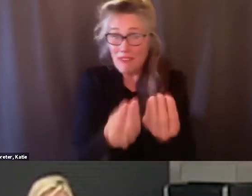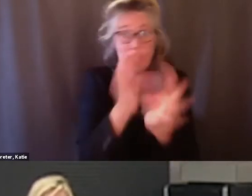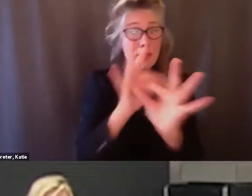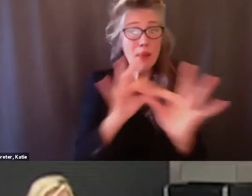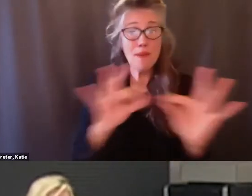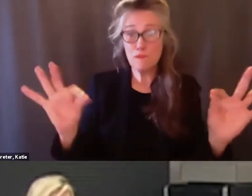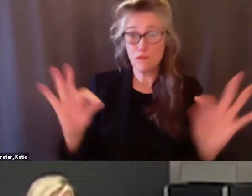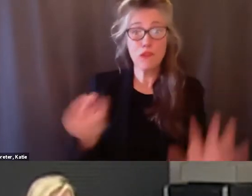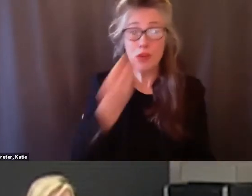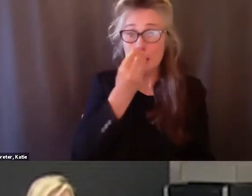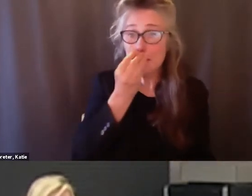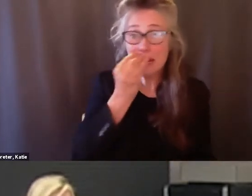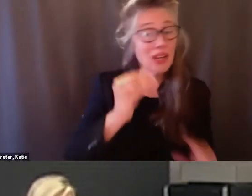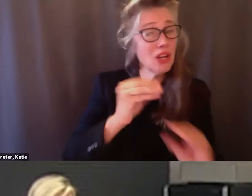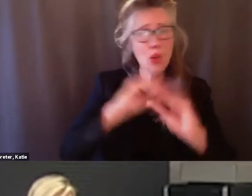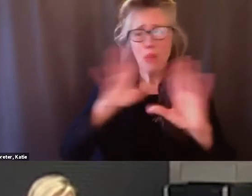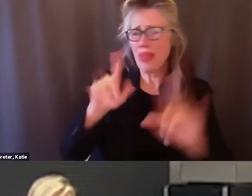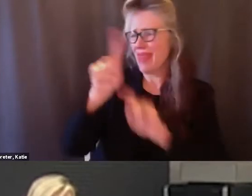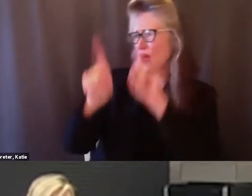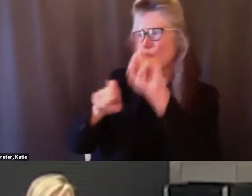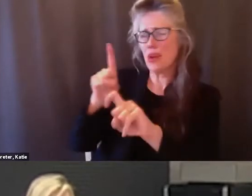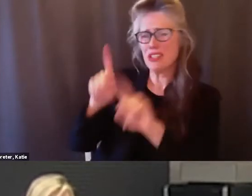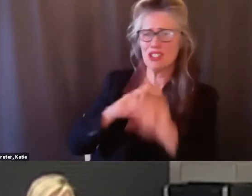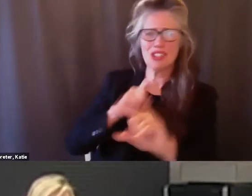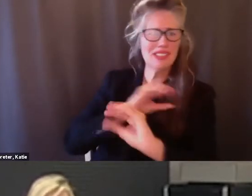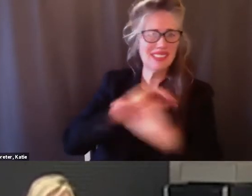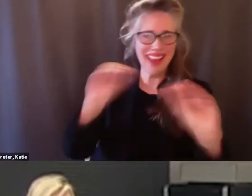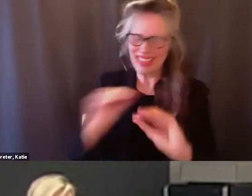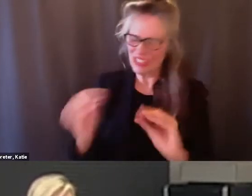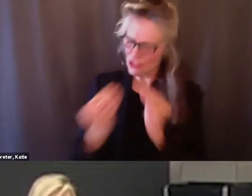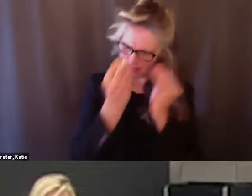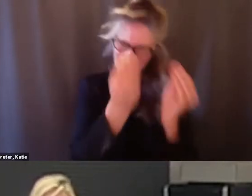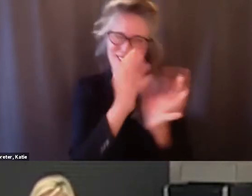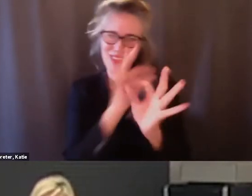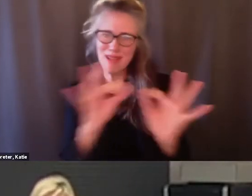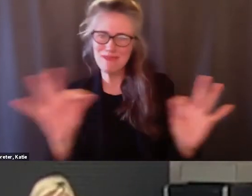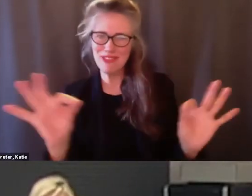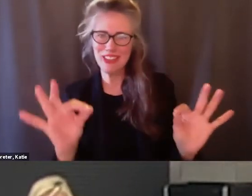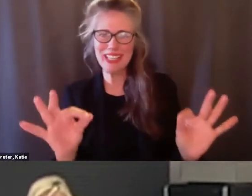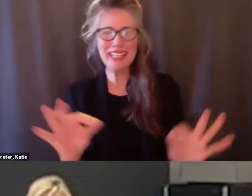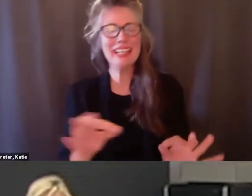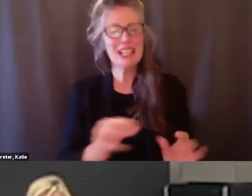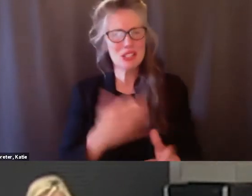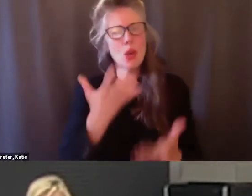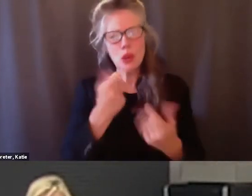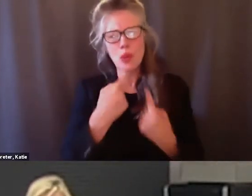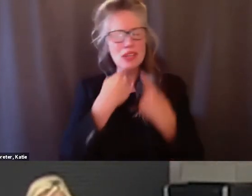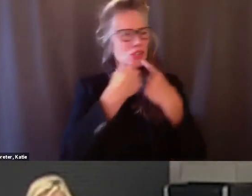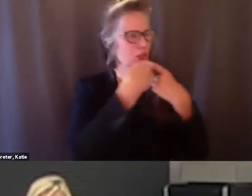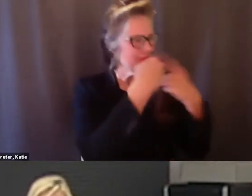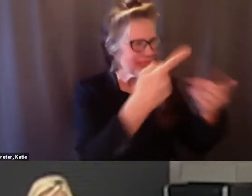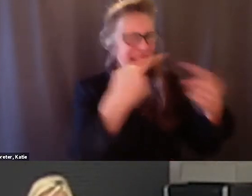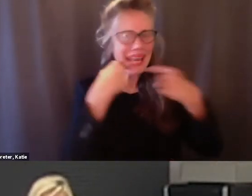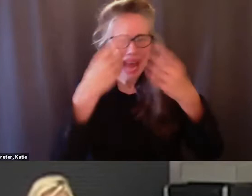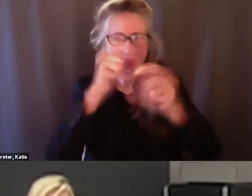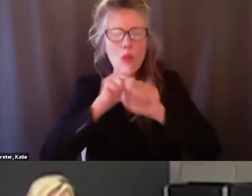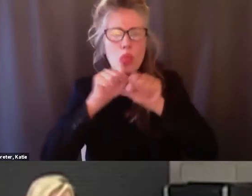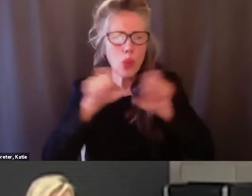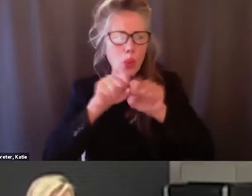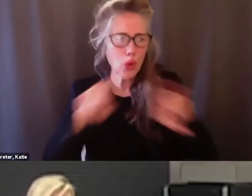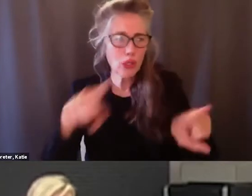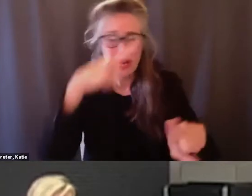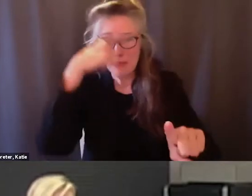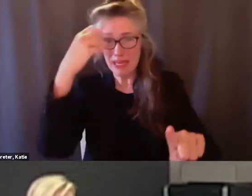time to emphasize that and get the word out, because we're still, even though we do such a phenomenal job, we know we're only reaching about a third